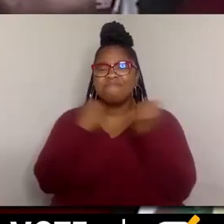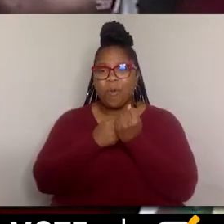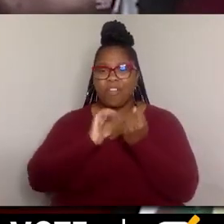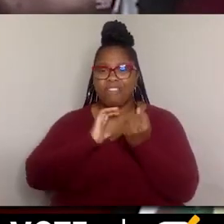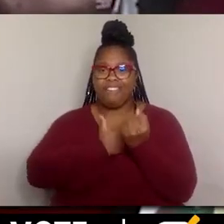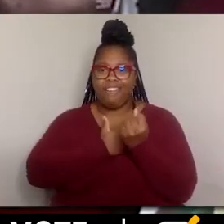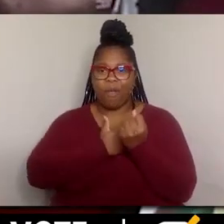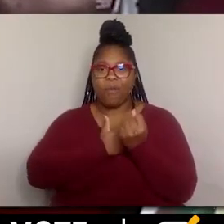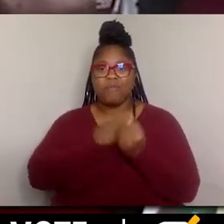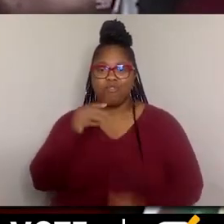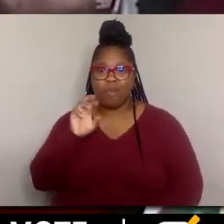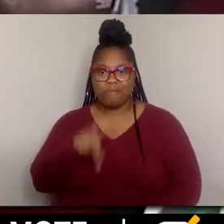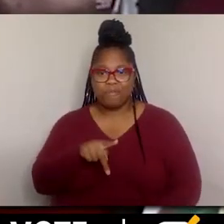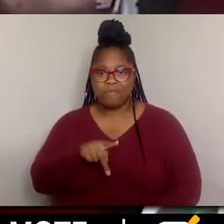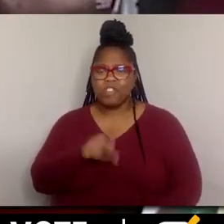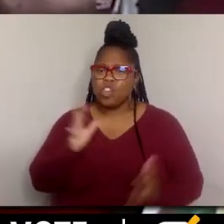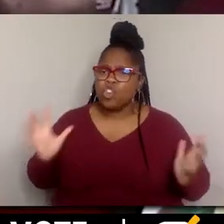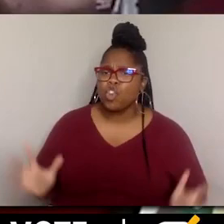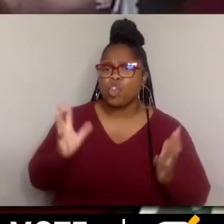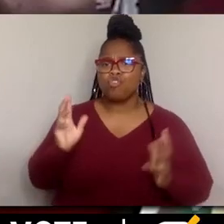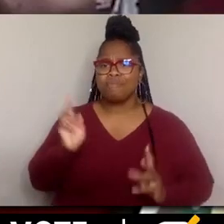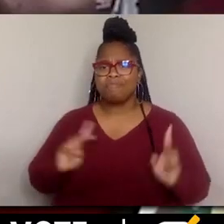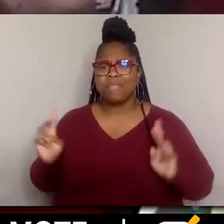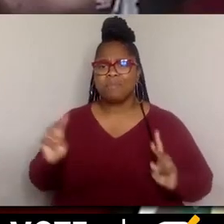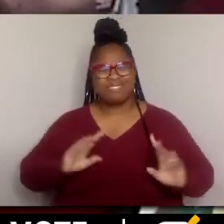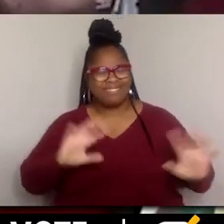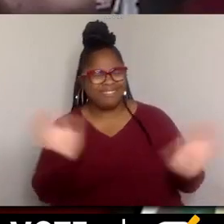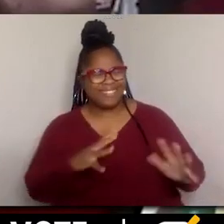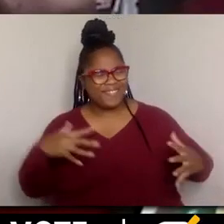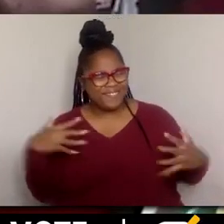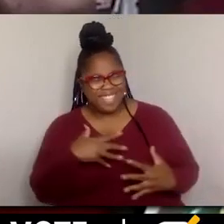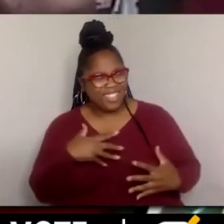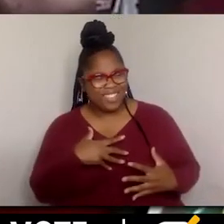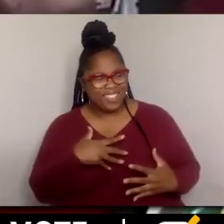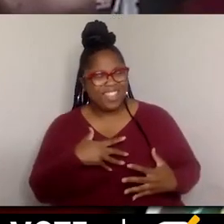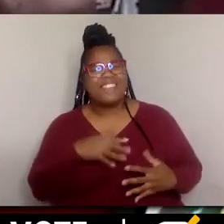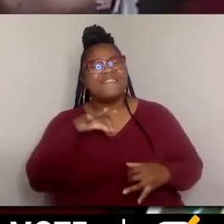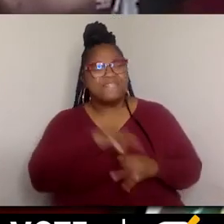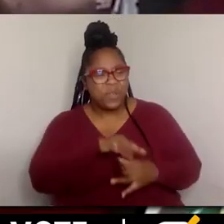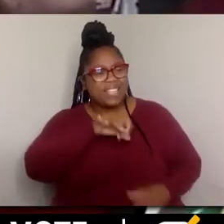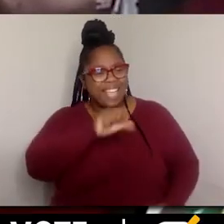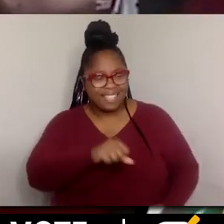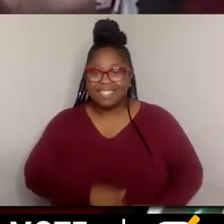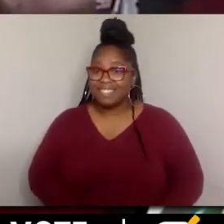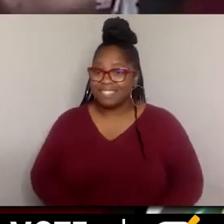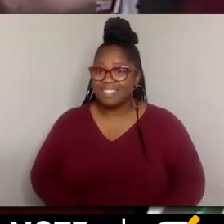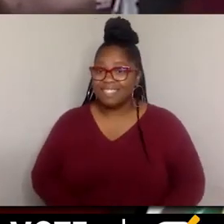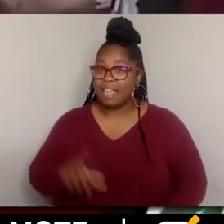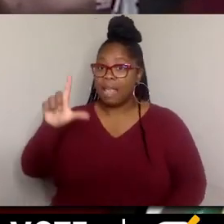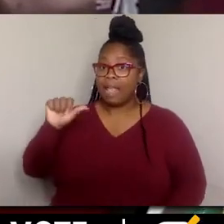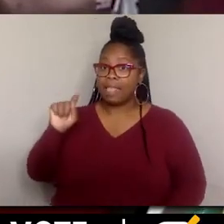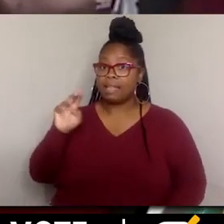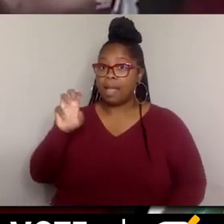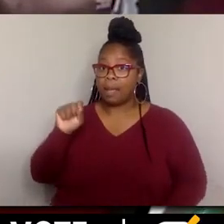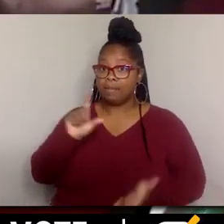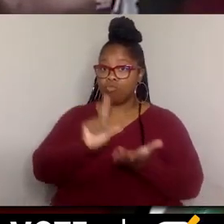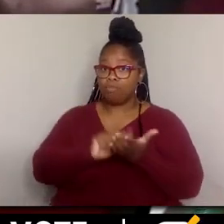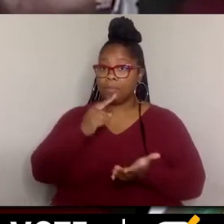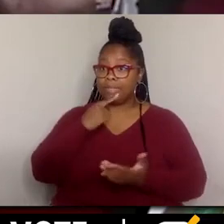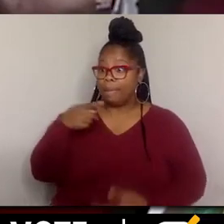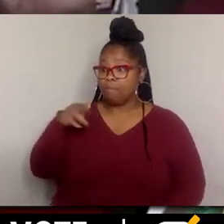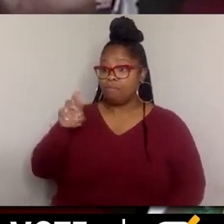urging people to be fearless and vote yes. The LA Times says Prop 15 will help